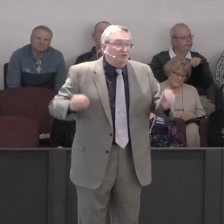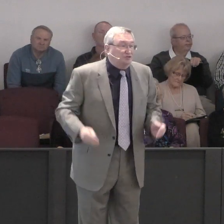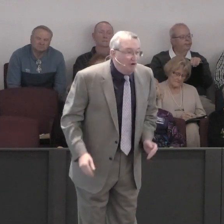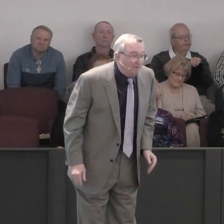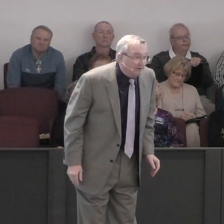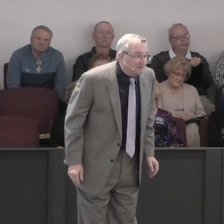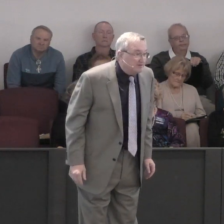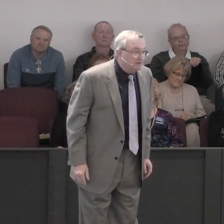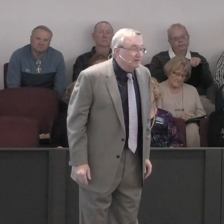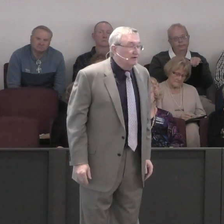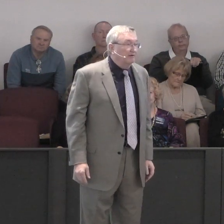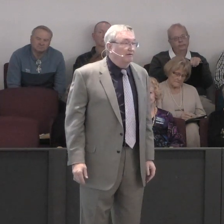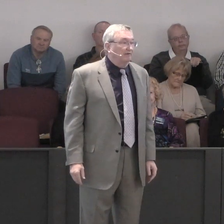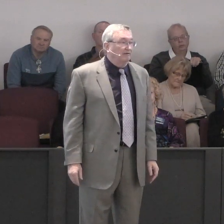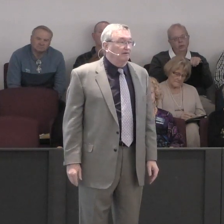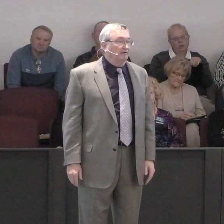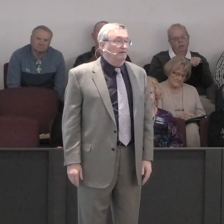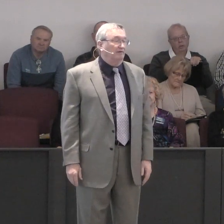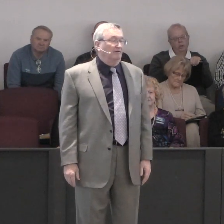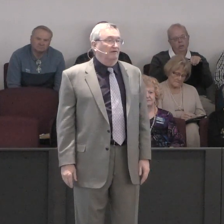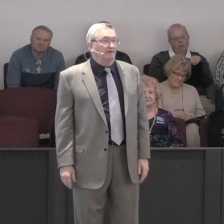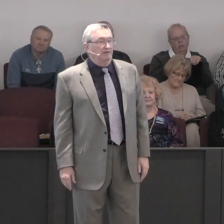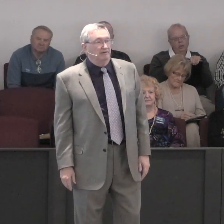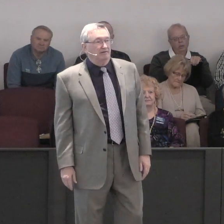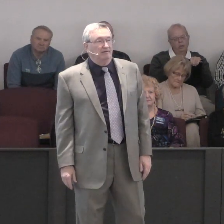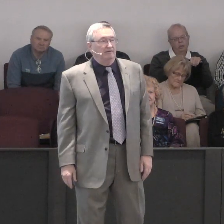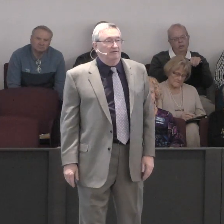and be a servant.